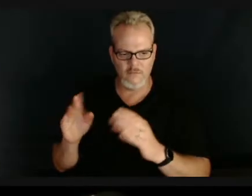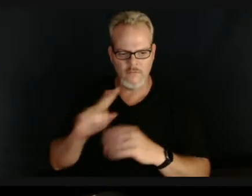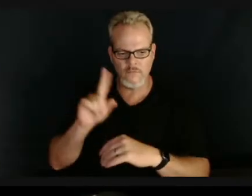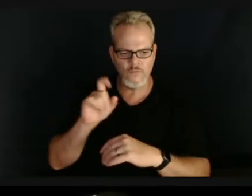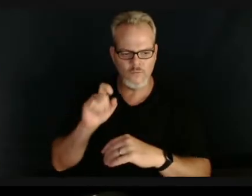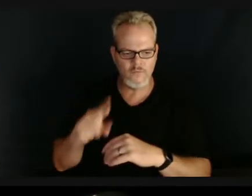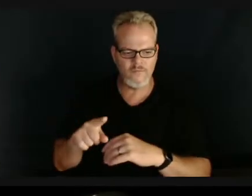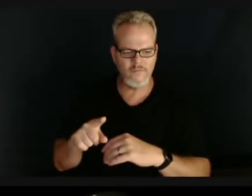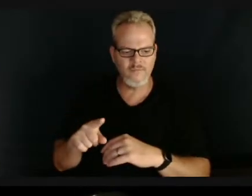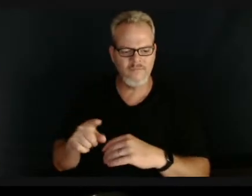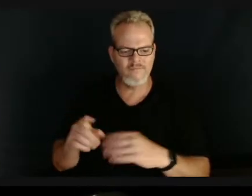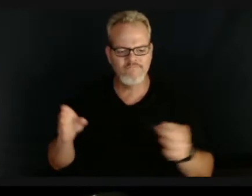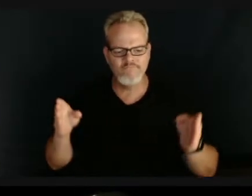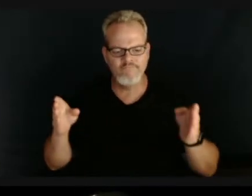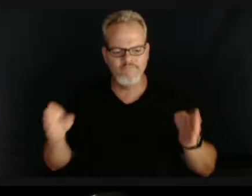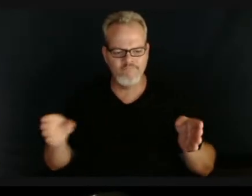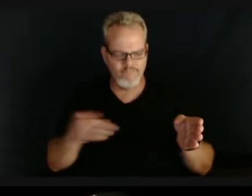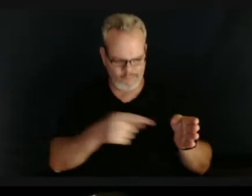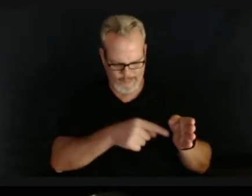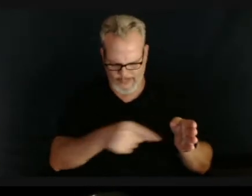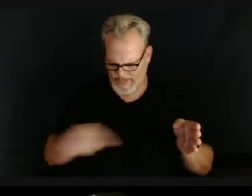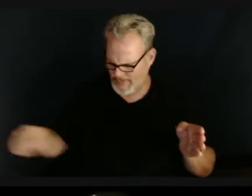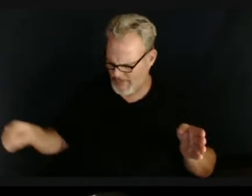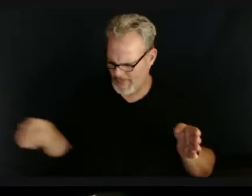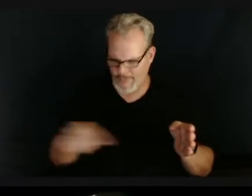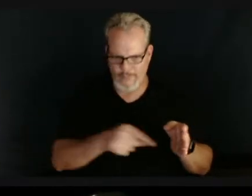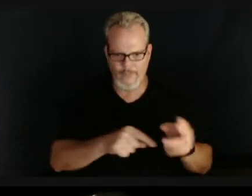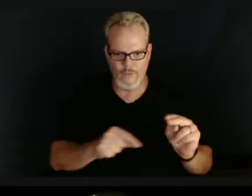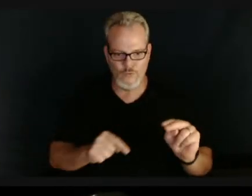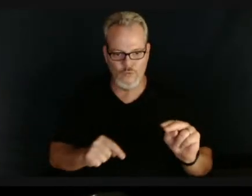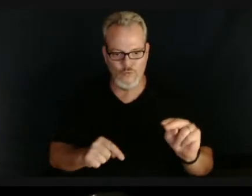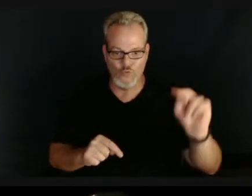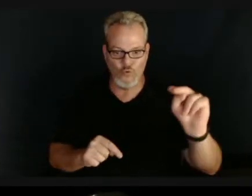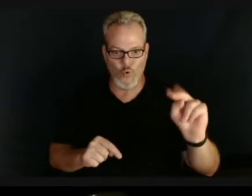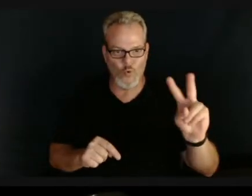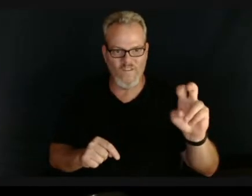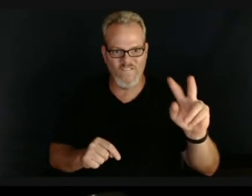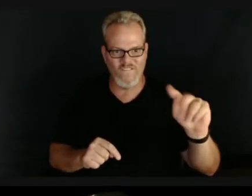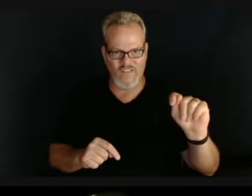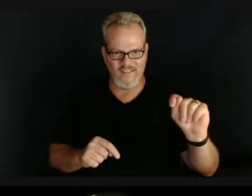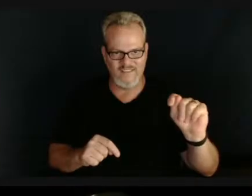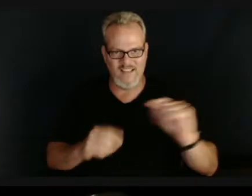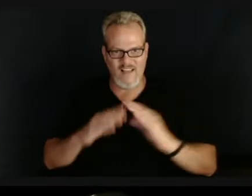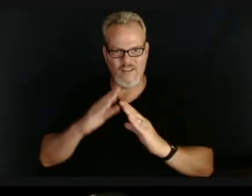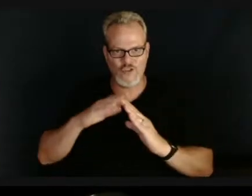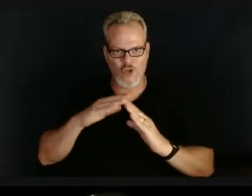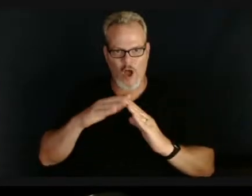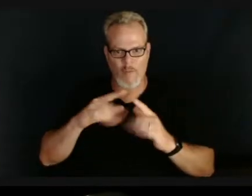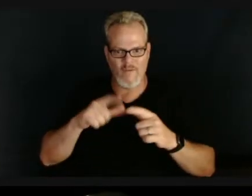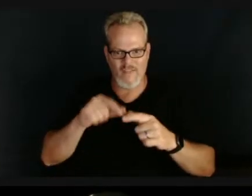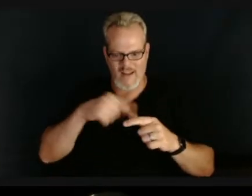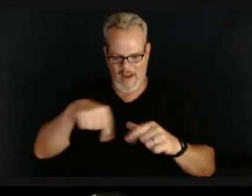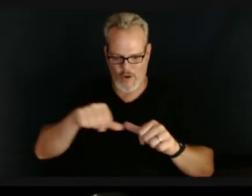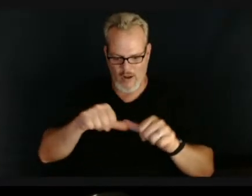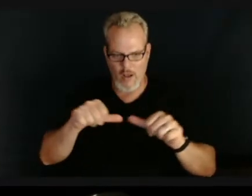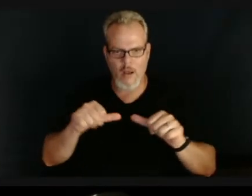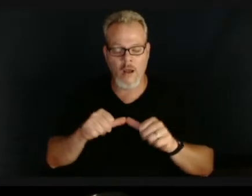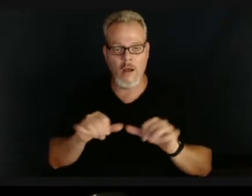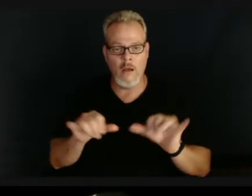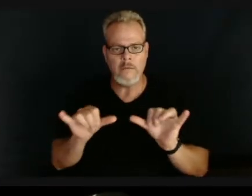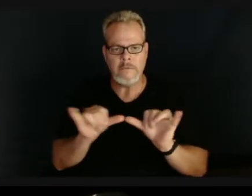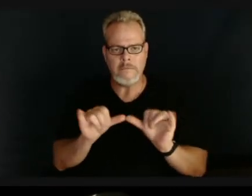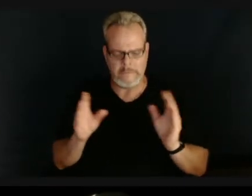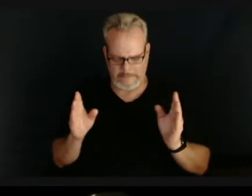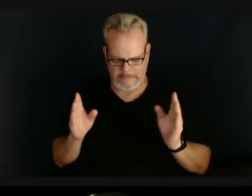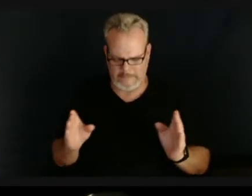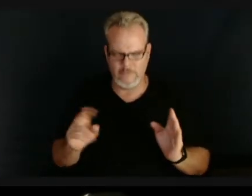It says, how big across in the north vent at the top of the flat part? How big across is the north vent at the top of